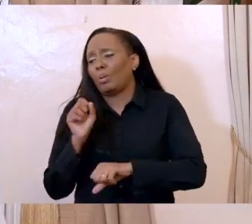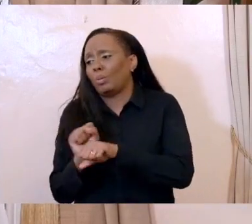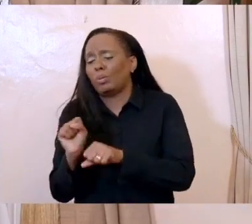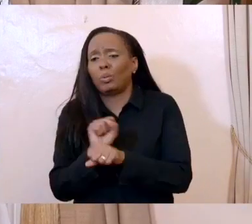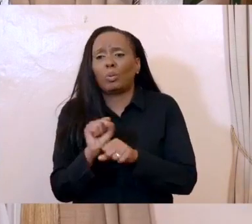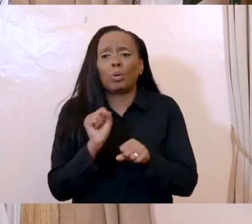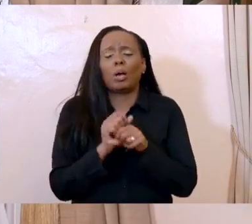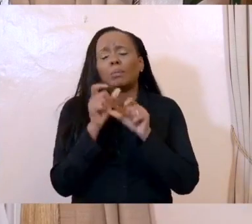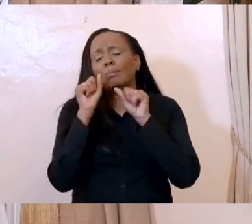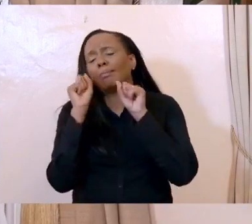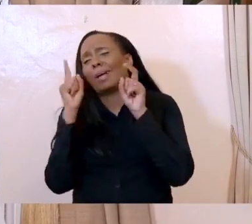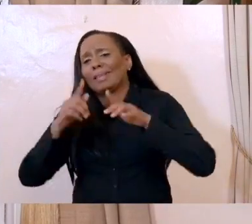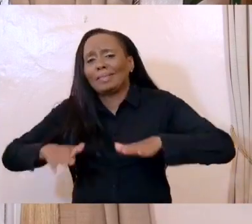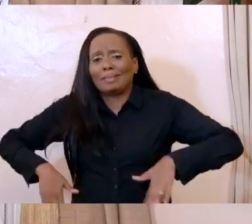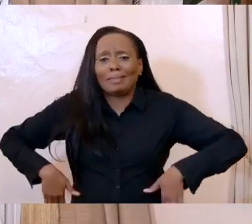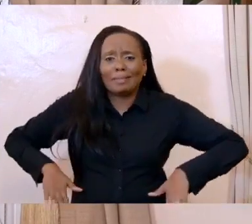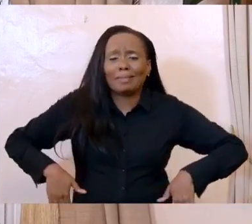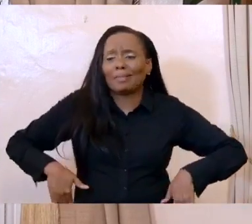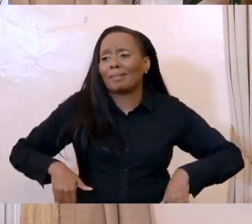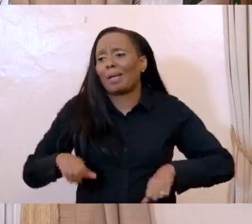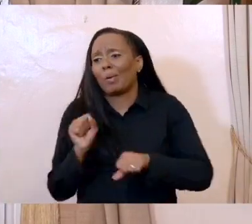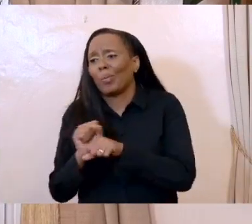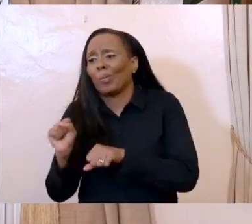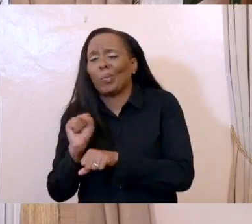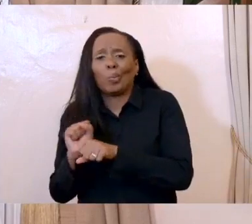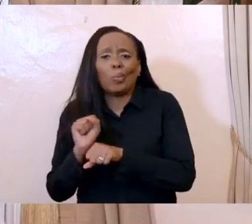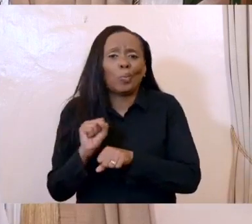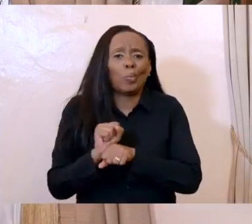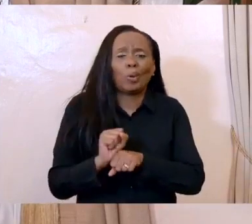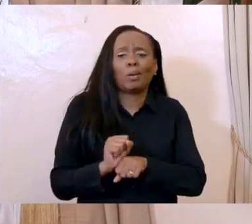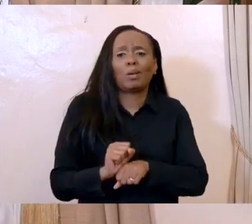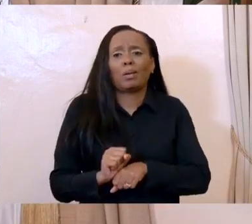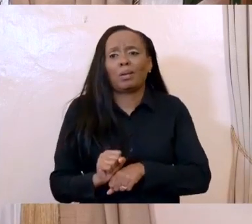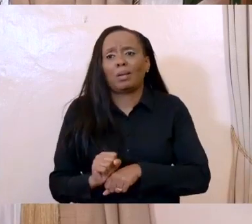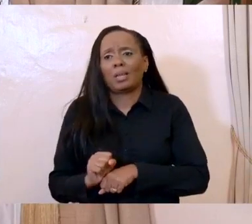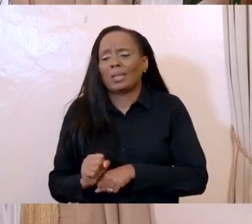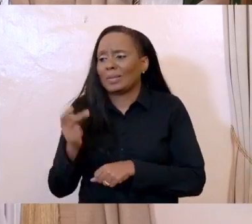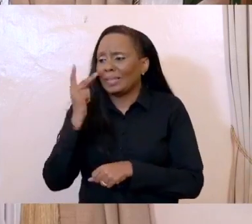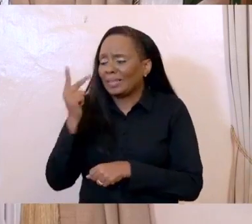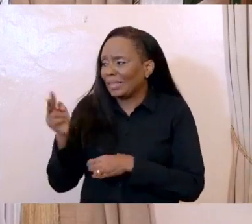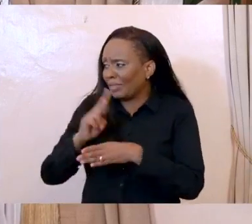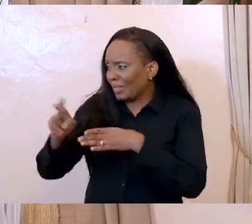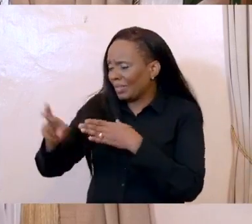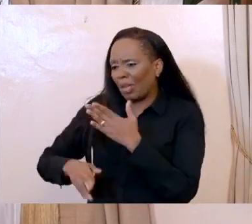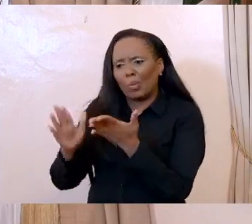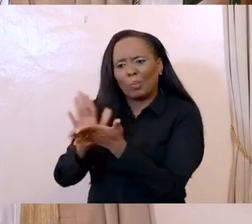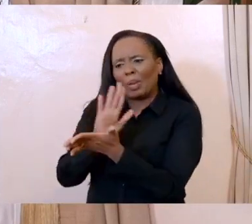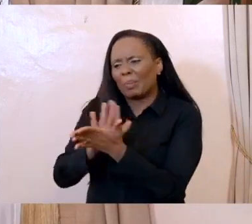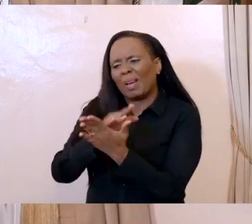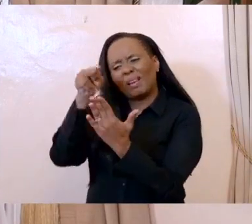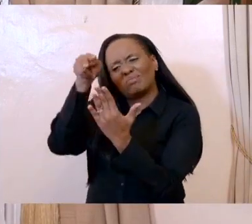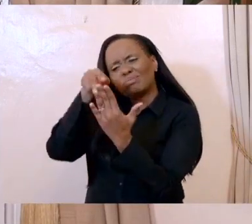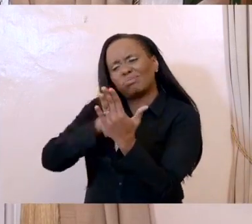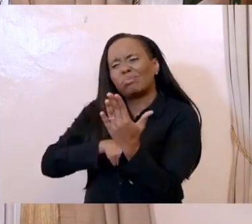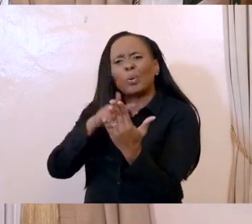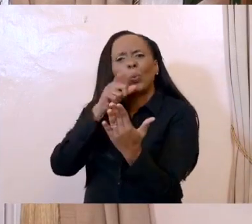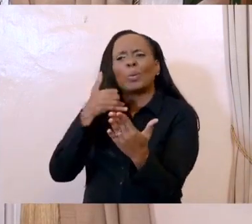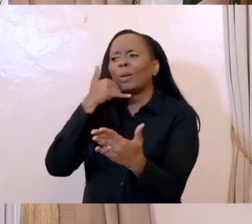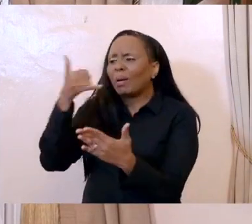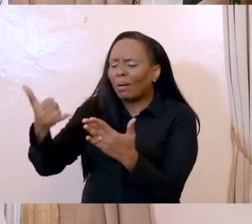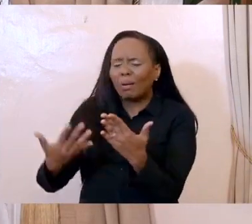late hours doing work and reviewing result sheets and trying to find out who we have to call